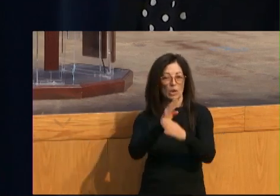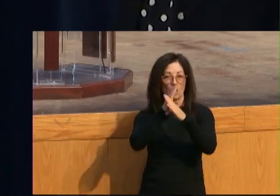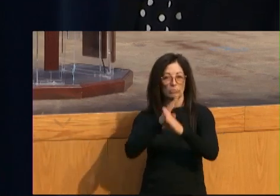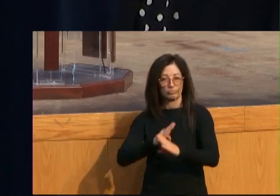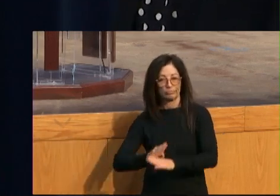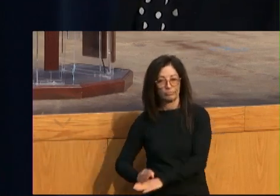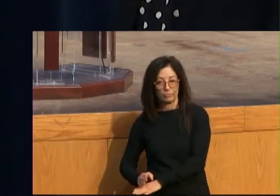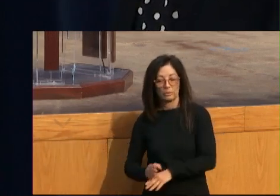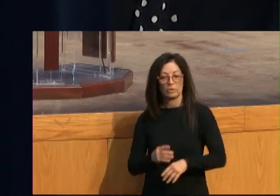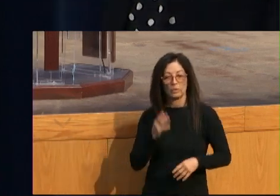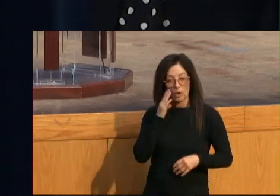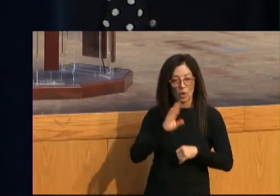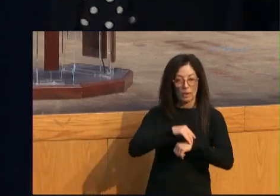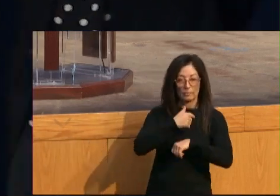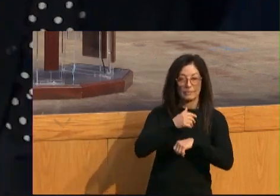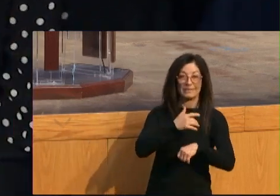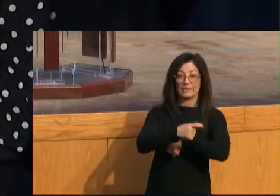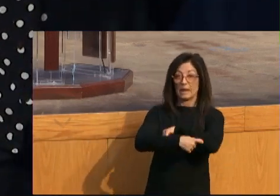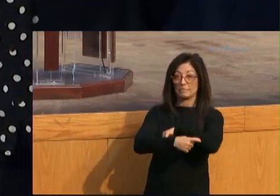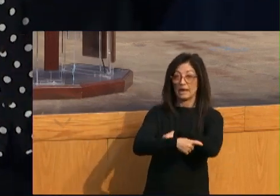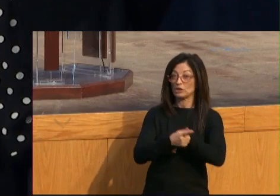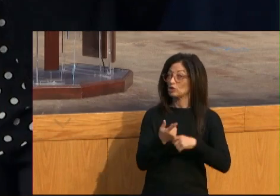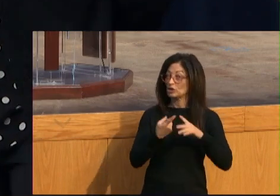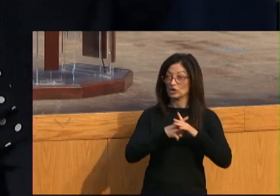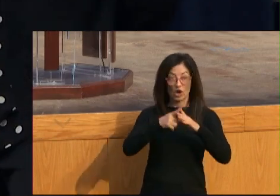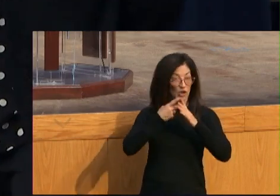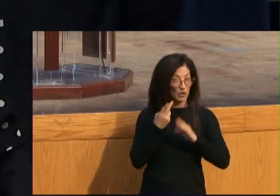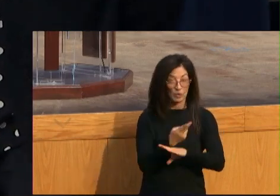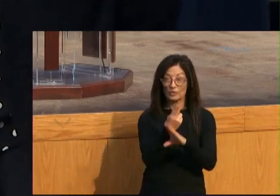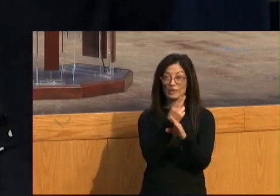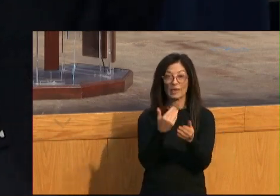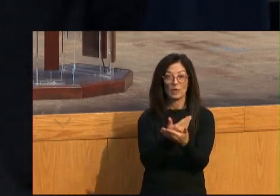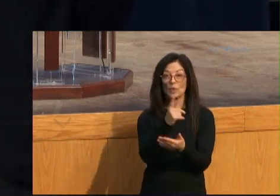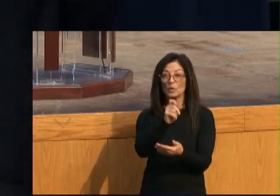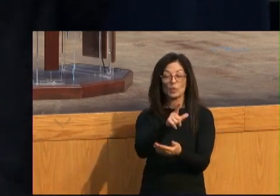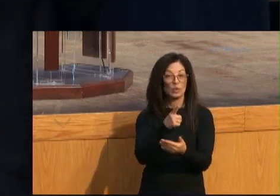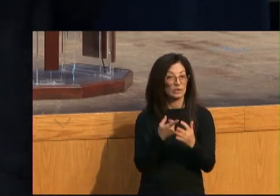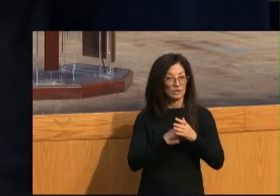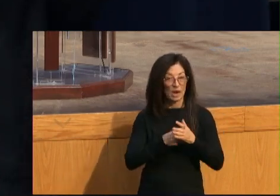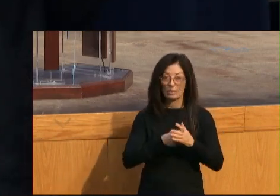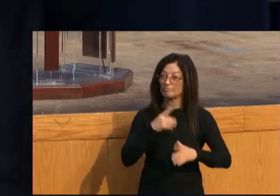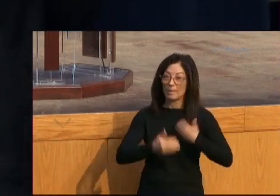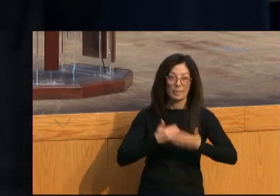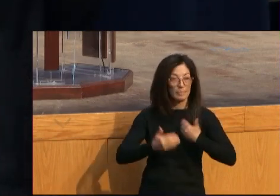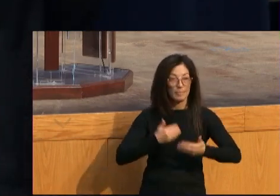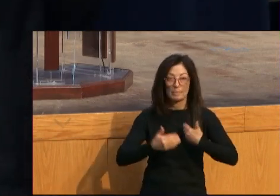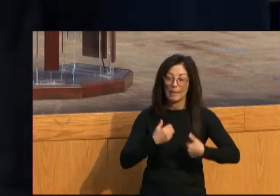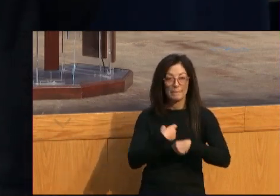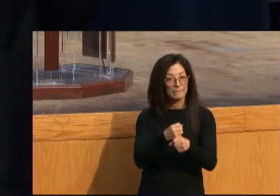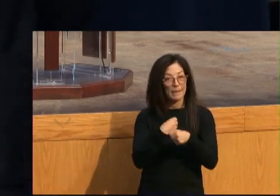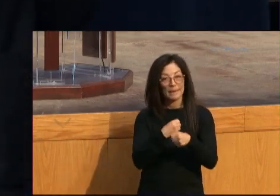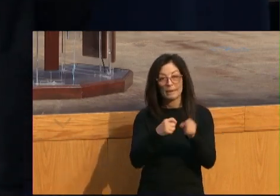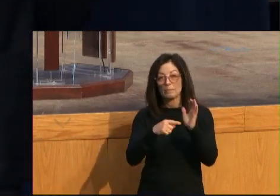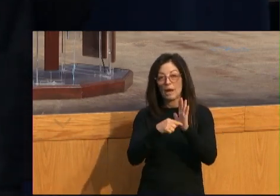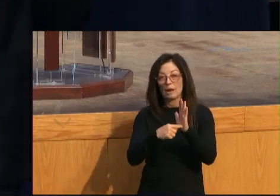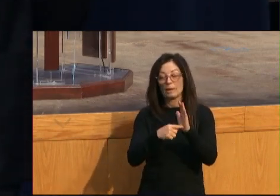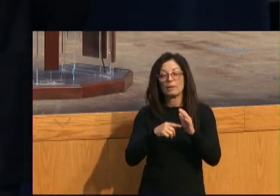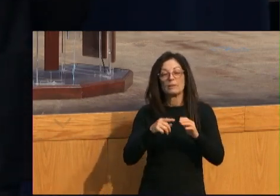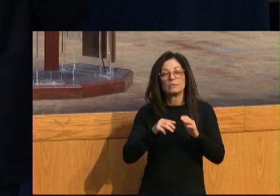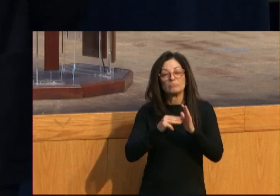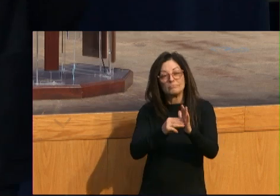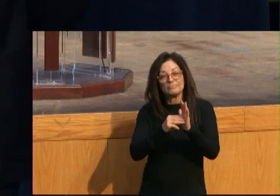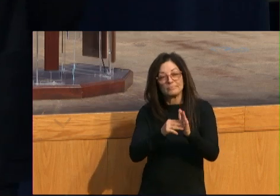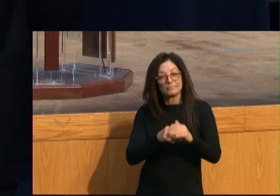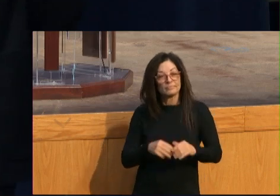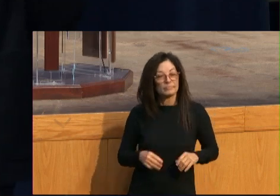we know as well as anyone, the temptation is to just jump into a new tool and just start hammering away and making a model. There's never